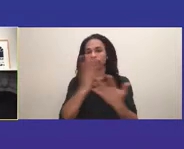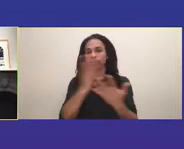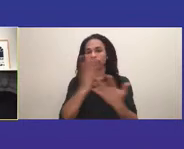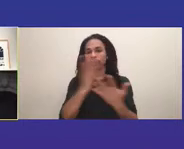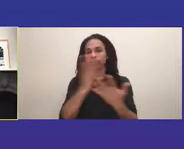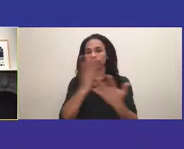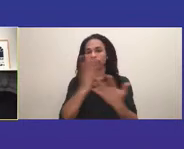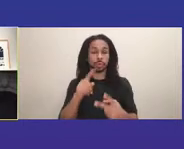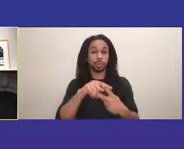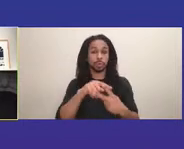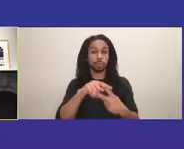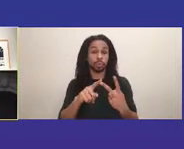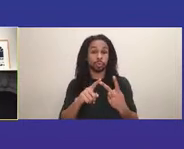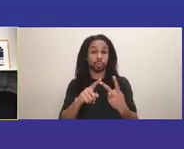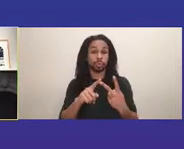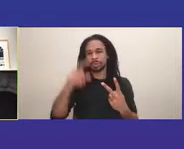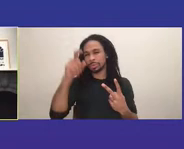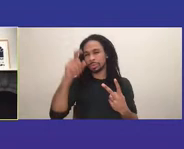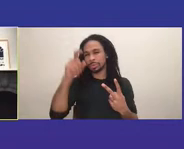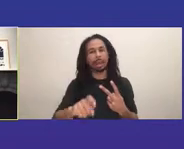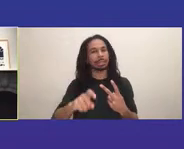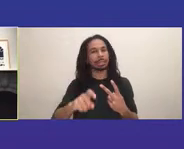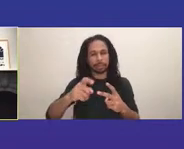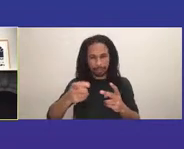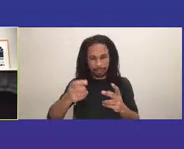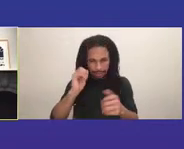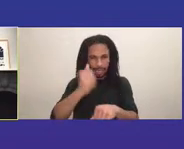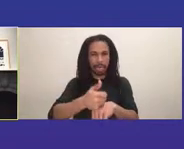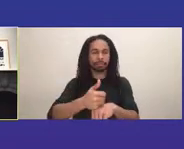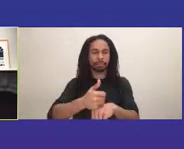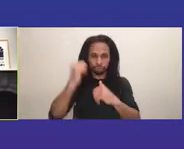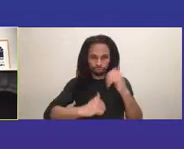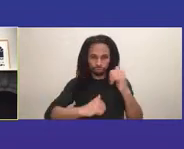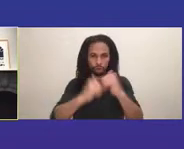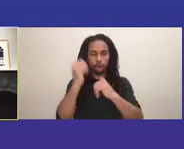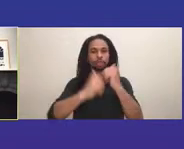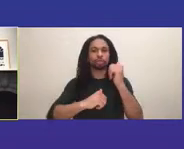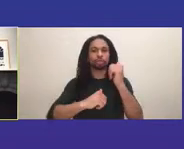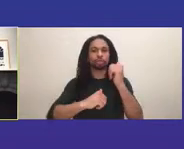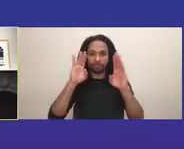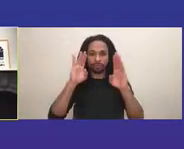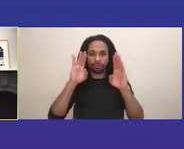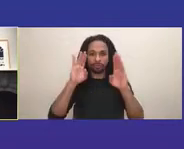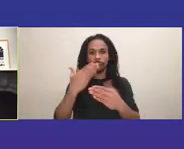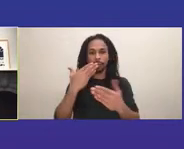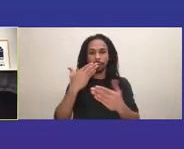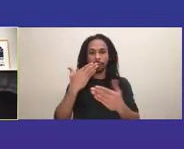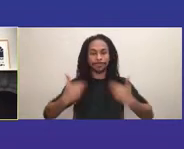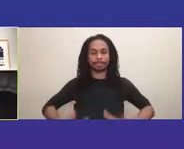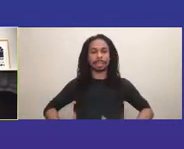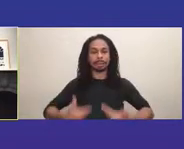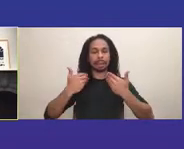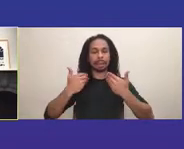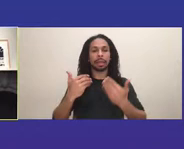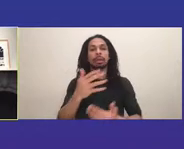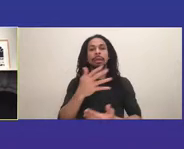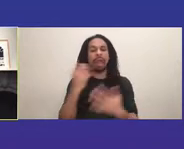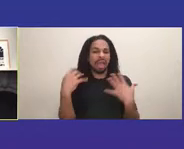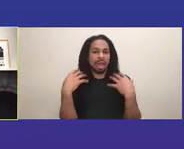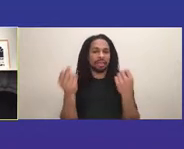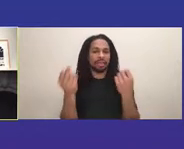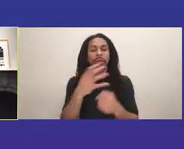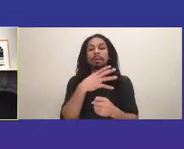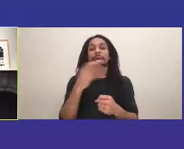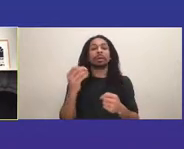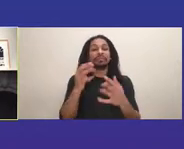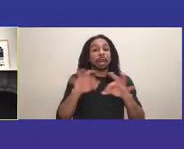Two, we must establish structures that are focused on the well-being and value of individual dance